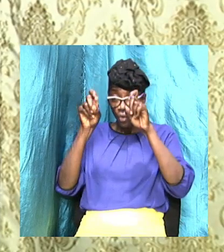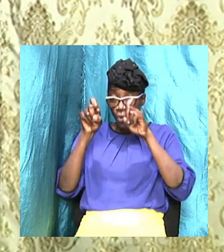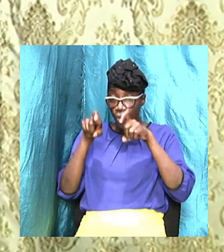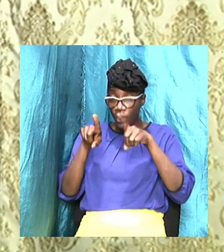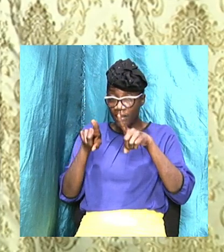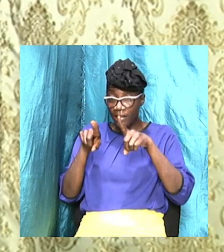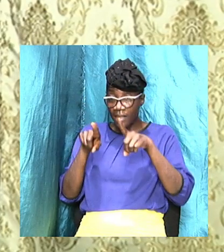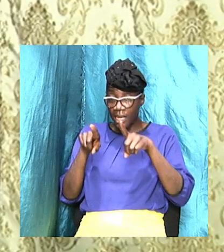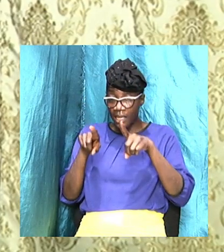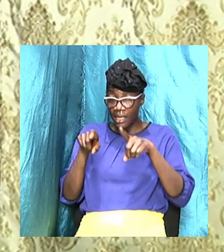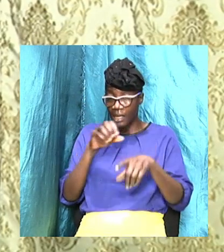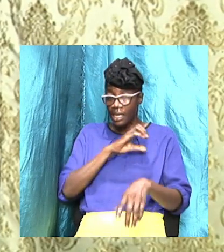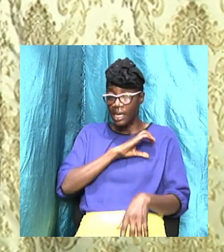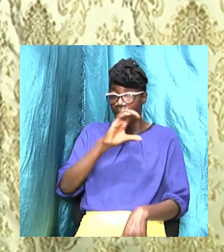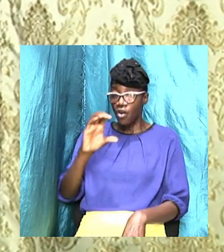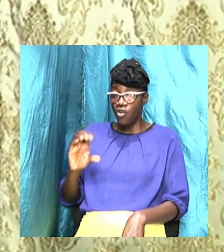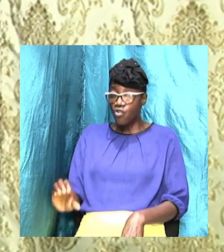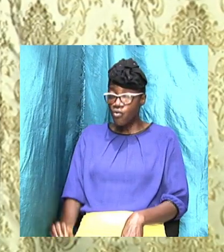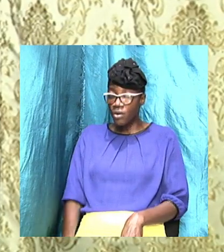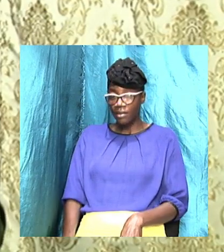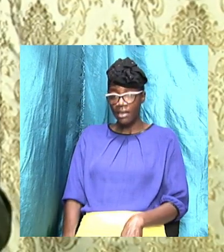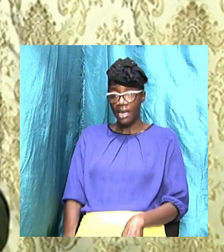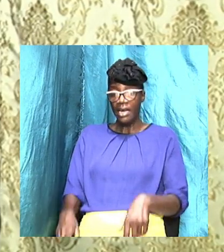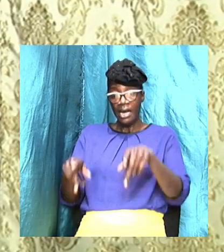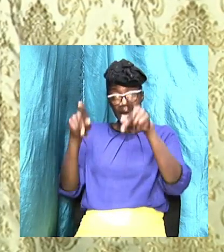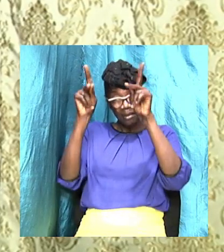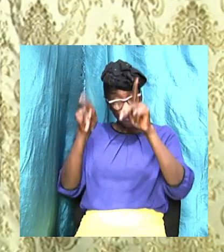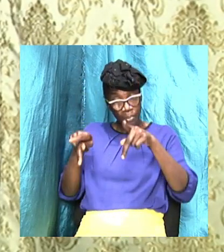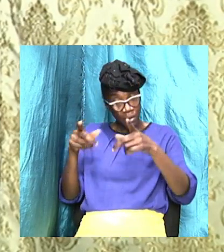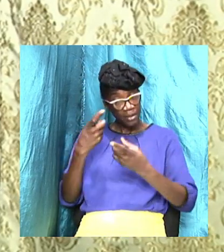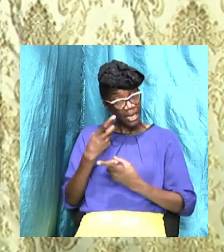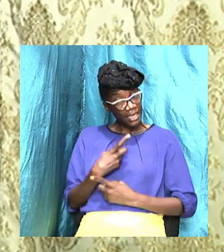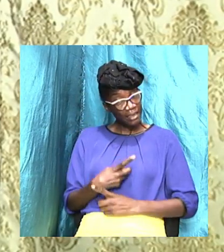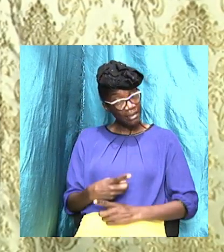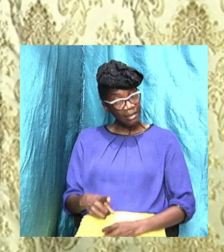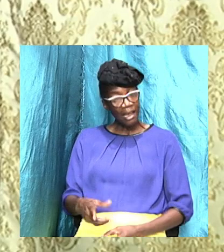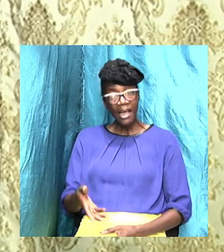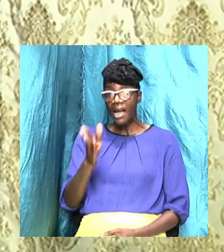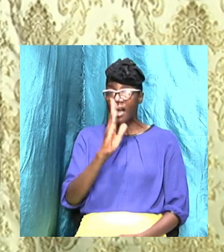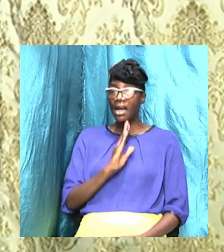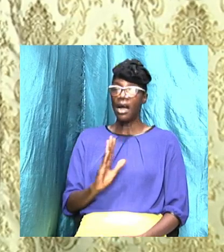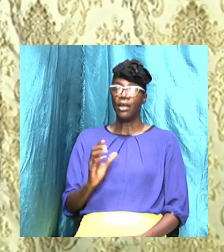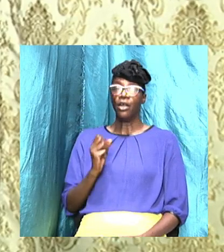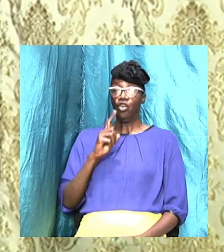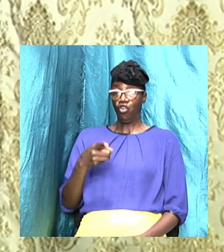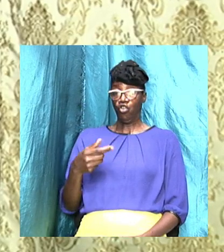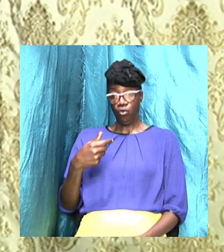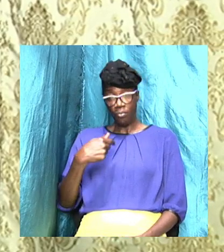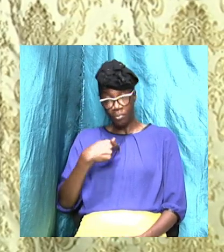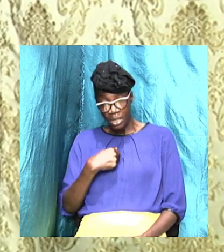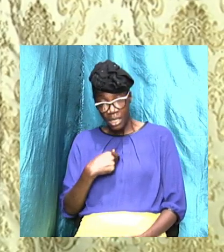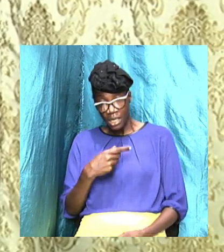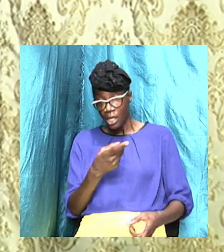as a Christian, as an individual that desires God, should I do that?